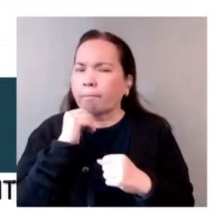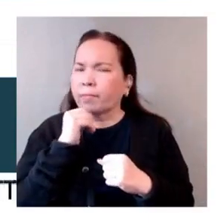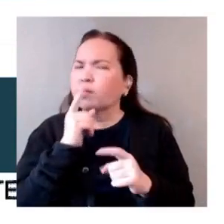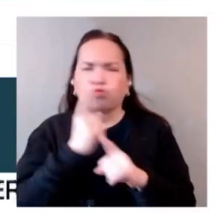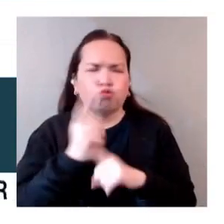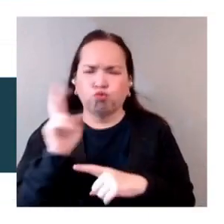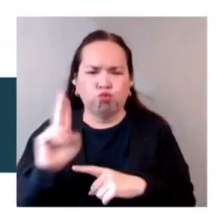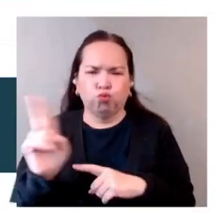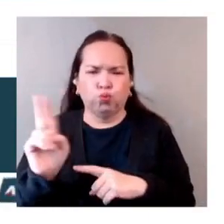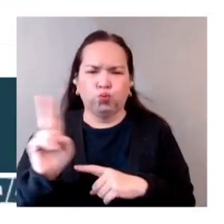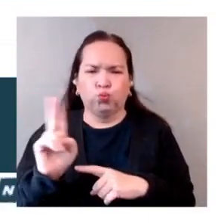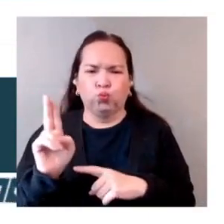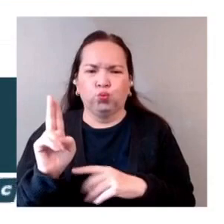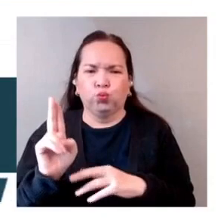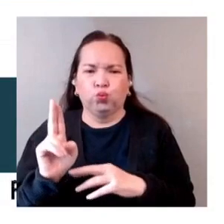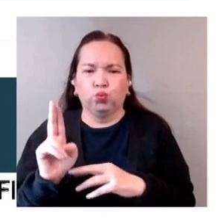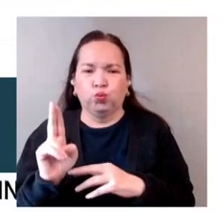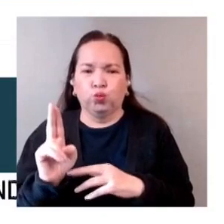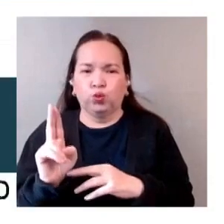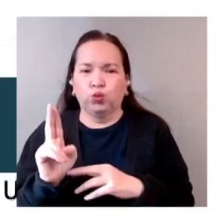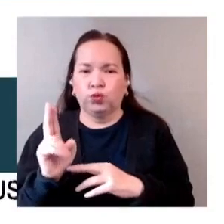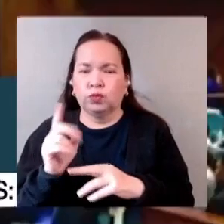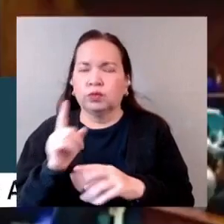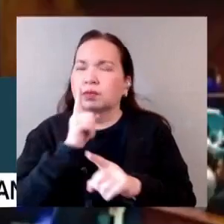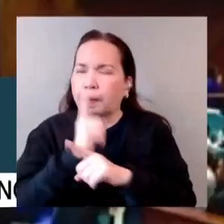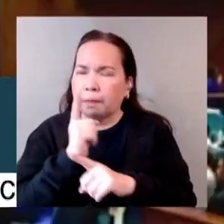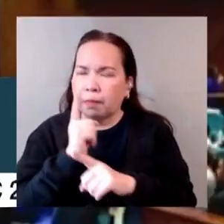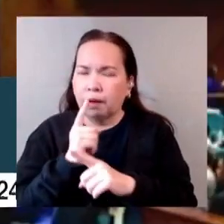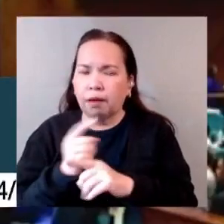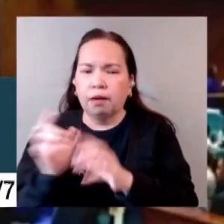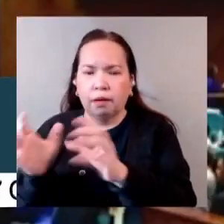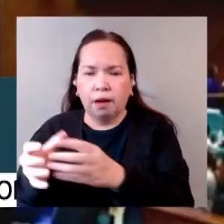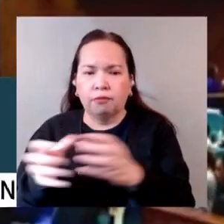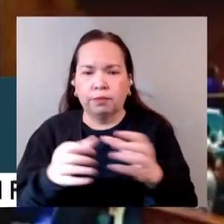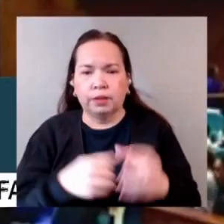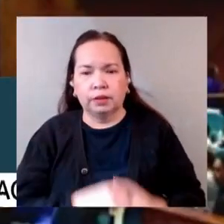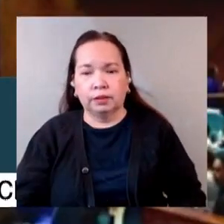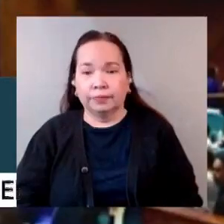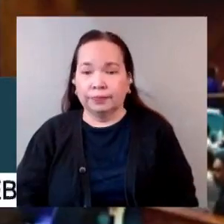sa mga tamang ahensya.